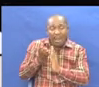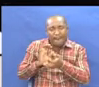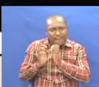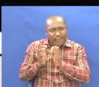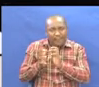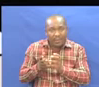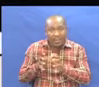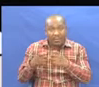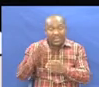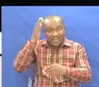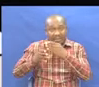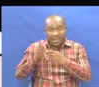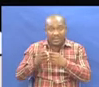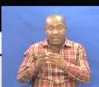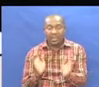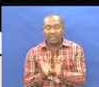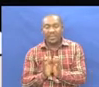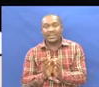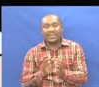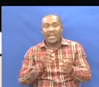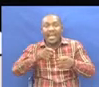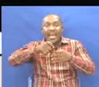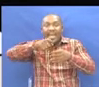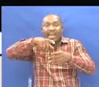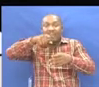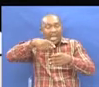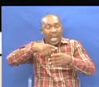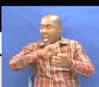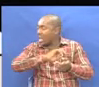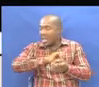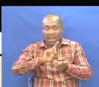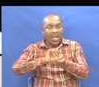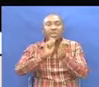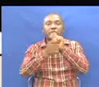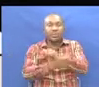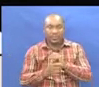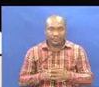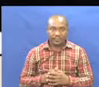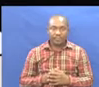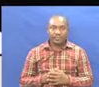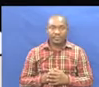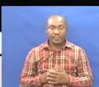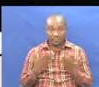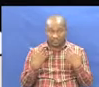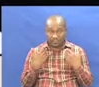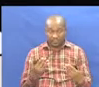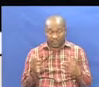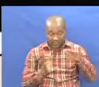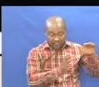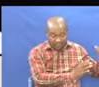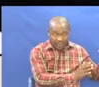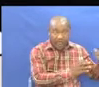reaction, it will remain chemically unchanged. That is the terminologies that you're going to meet. Now, let us